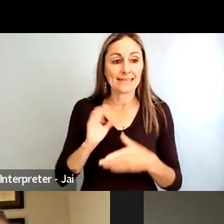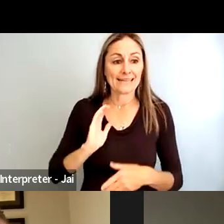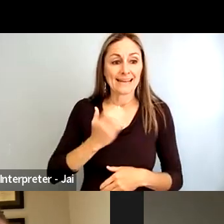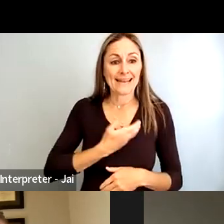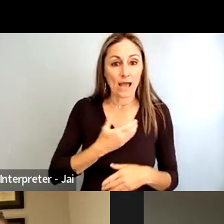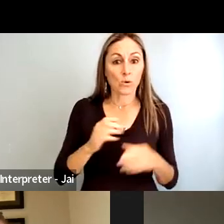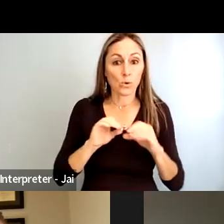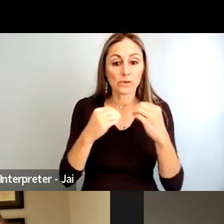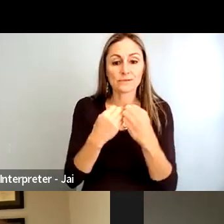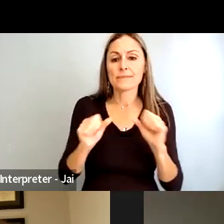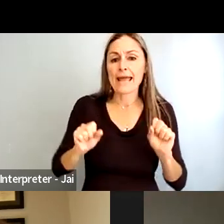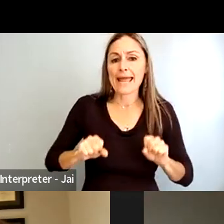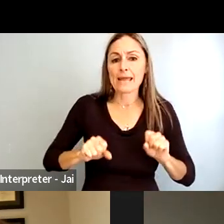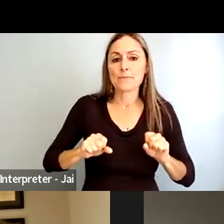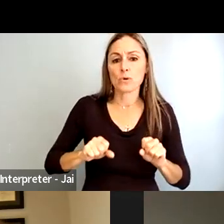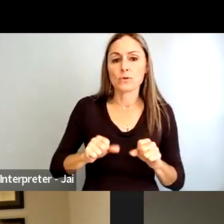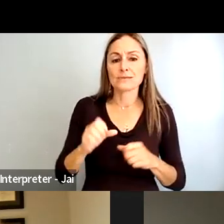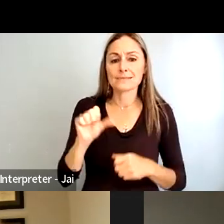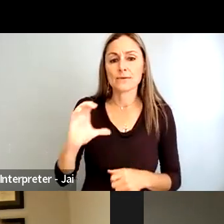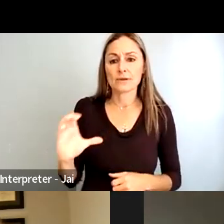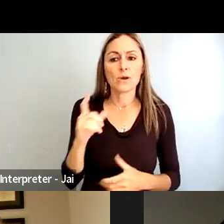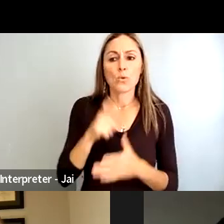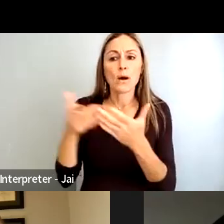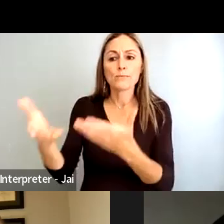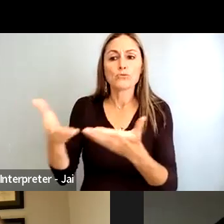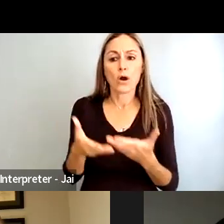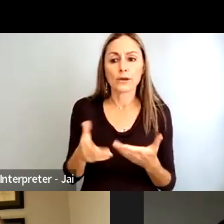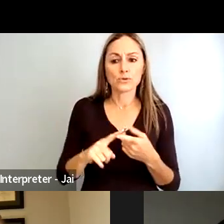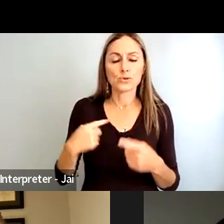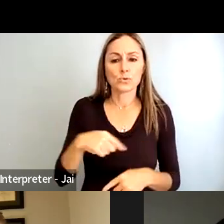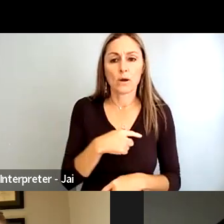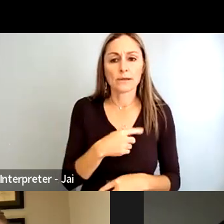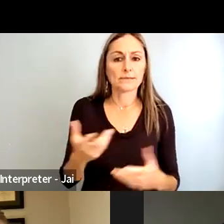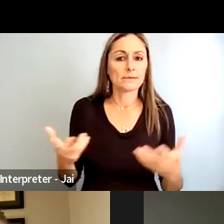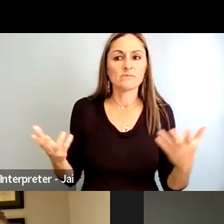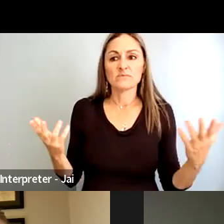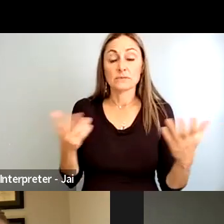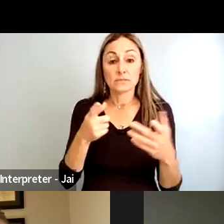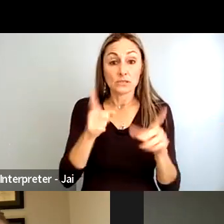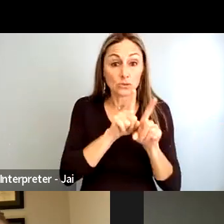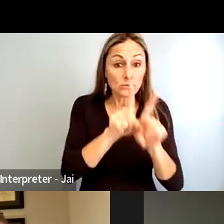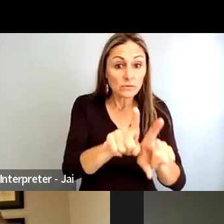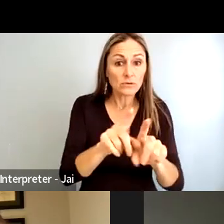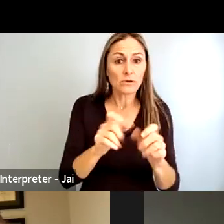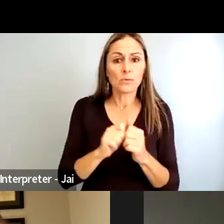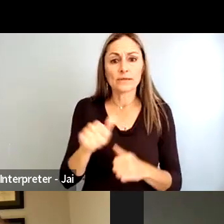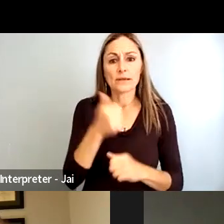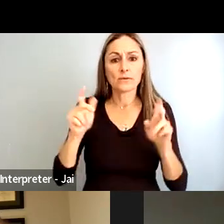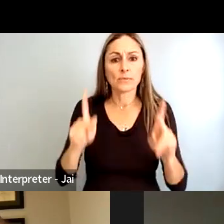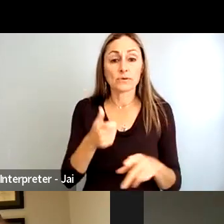South Carolina, and what brought you to us? Did they go with someone else or did